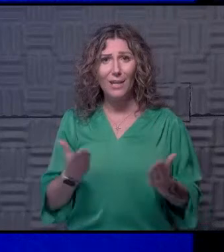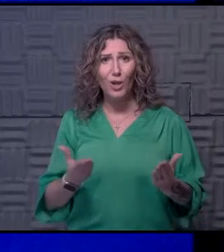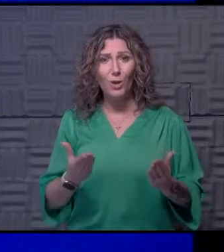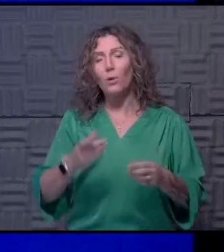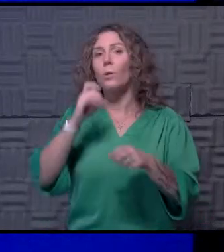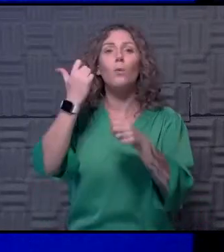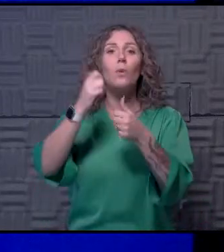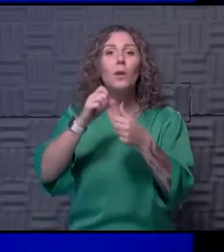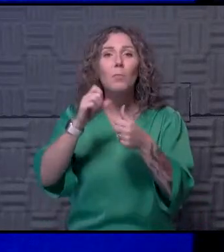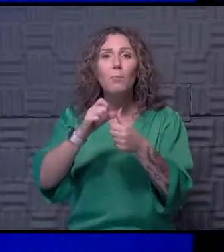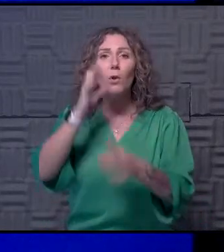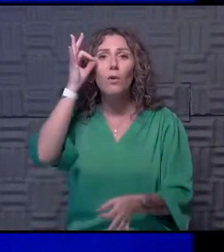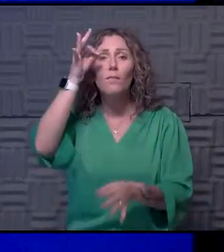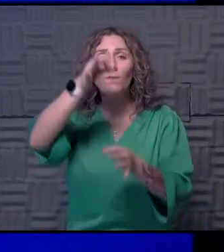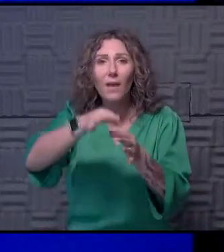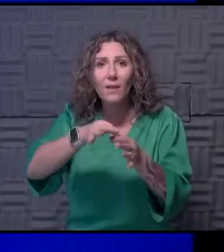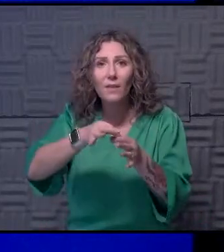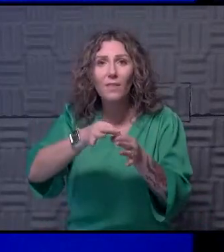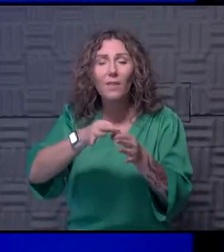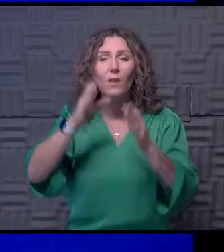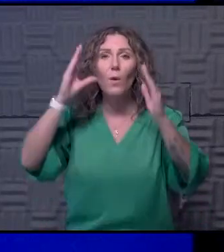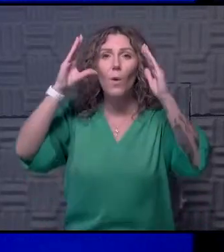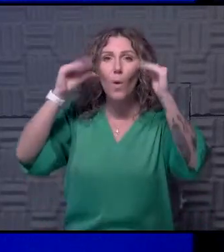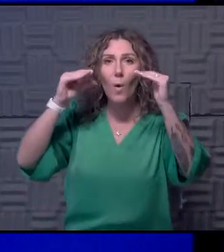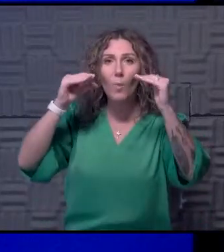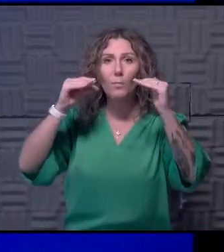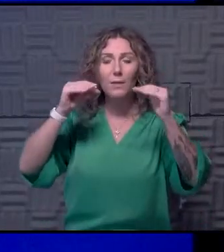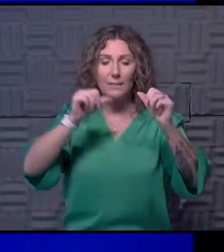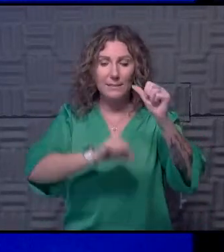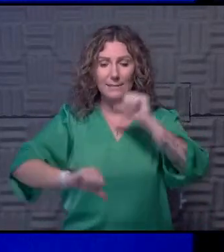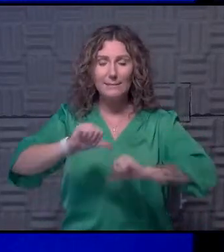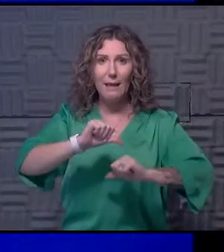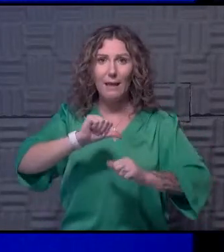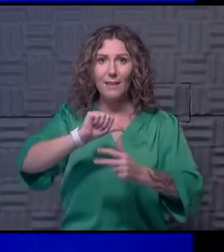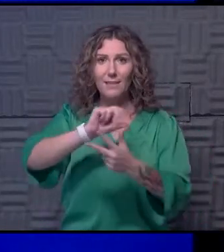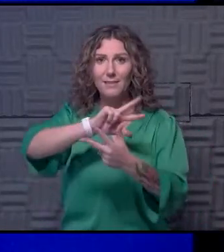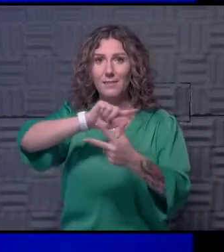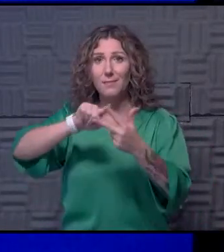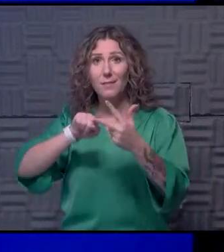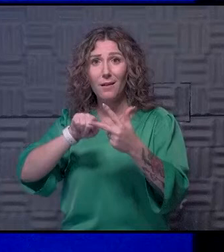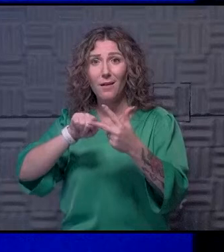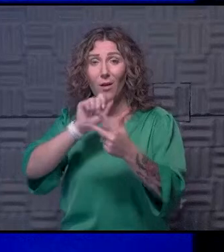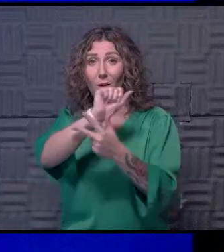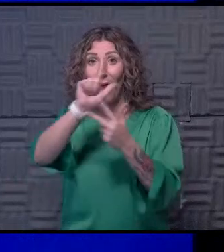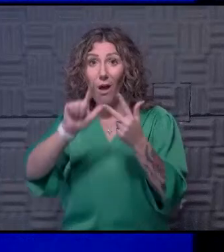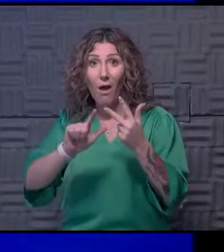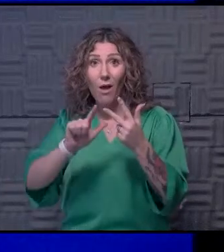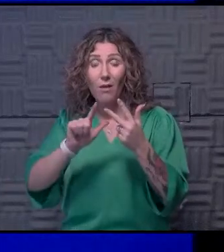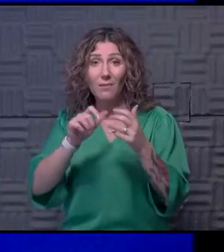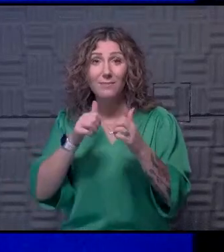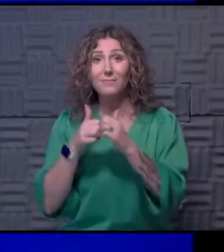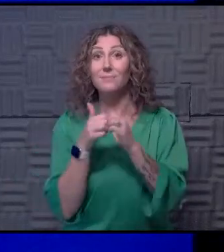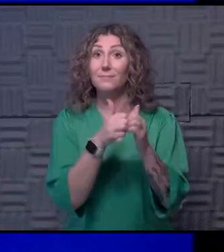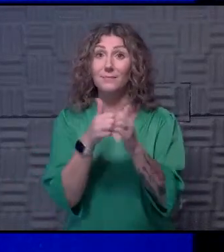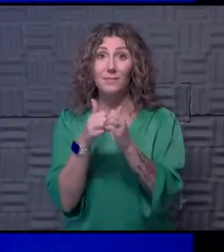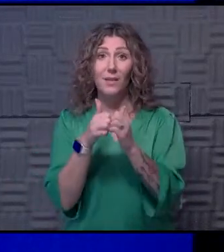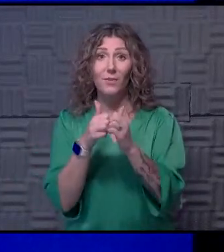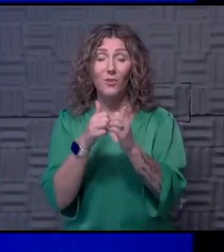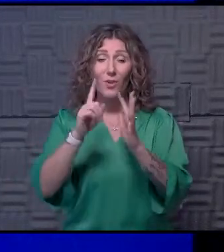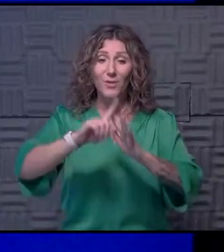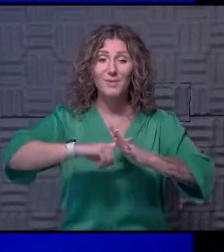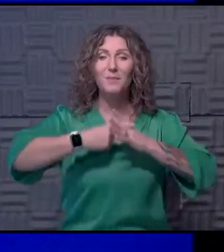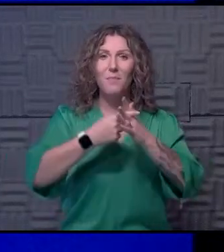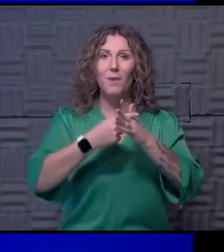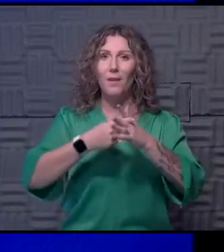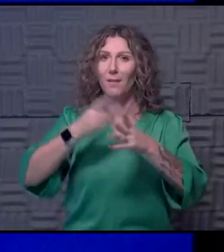remember, faith, hope, science. These three things together are the beginning